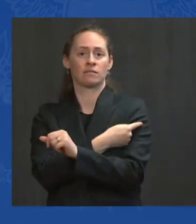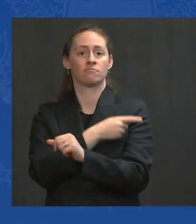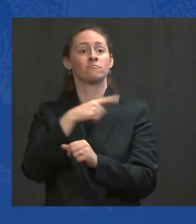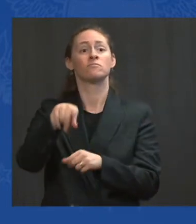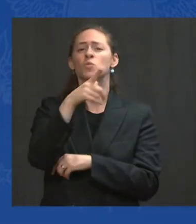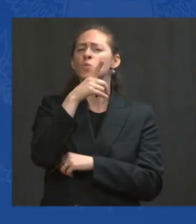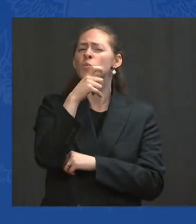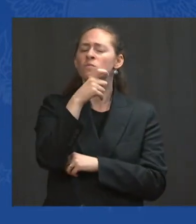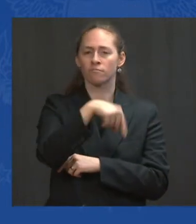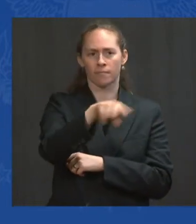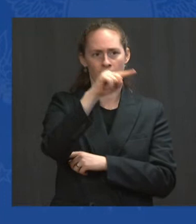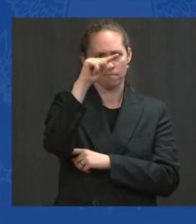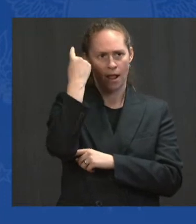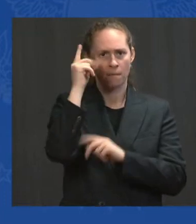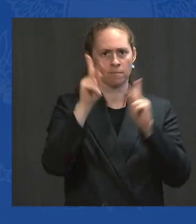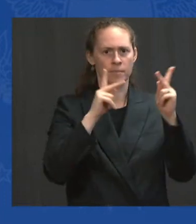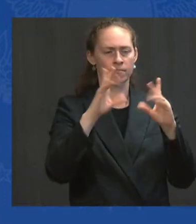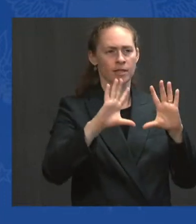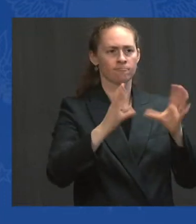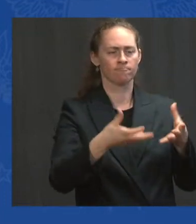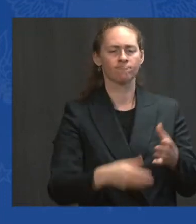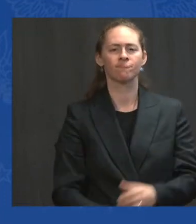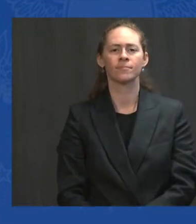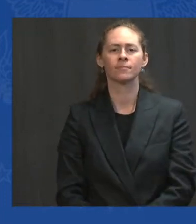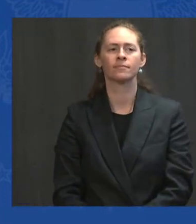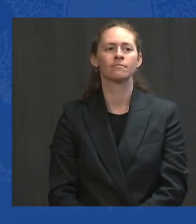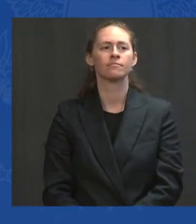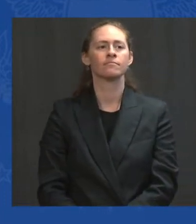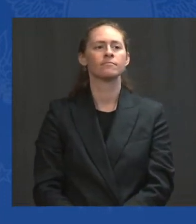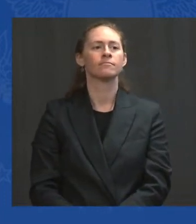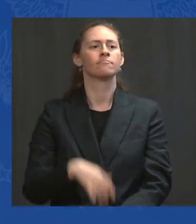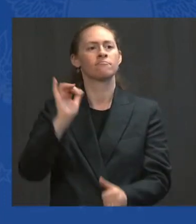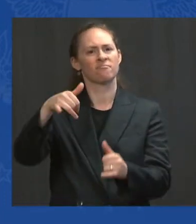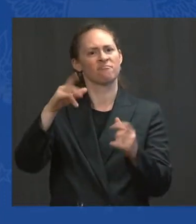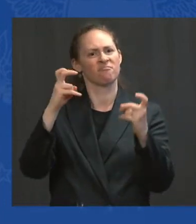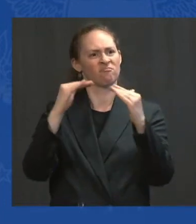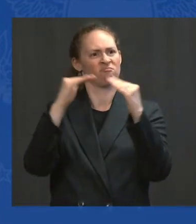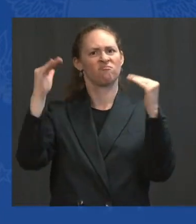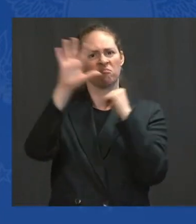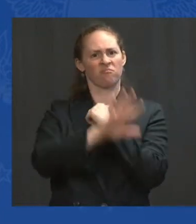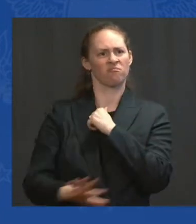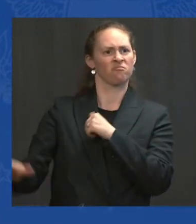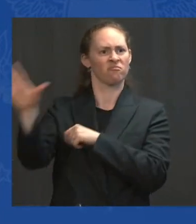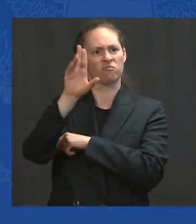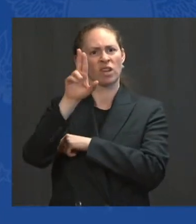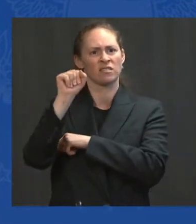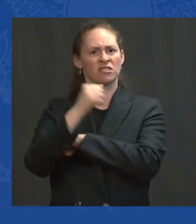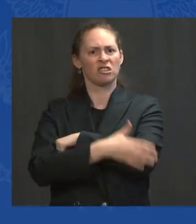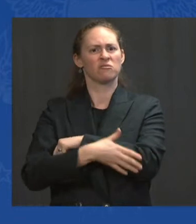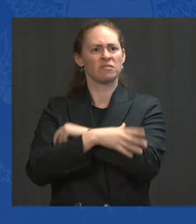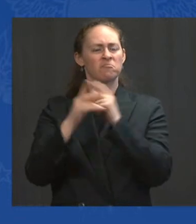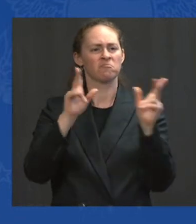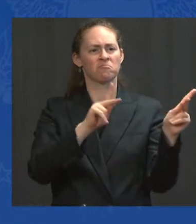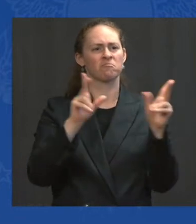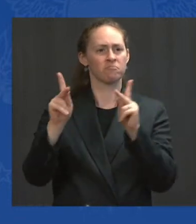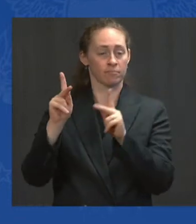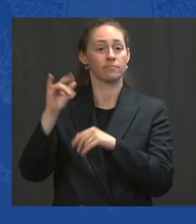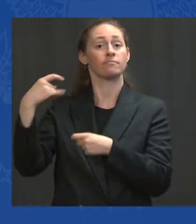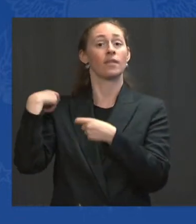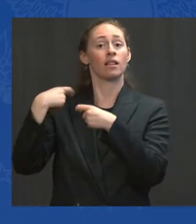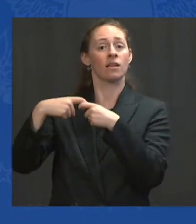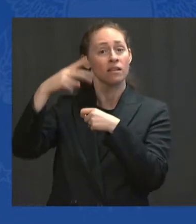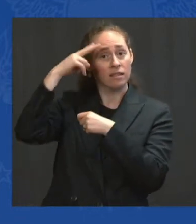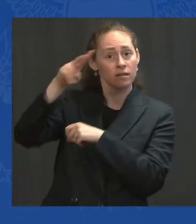in terms of the group's representation in the general US population. Now, Latinos make up 17% of the total US